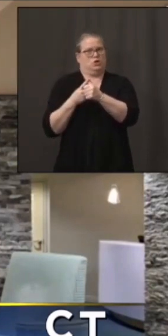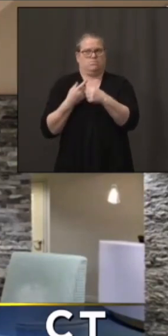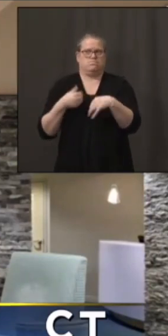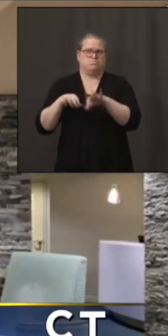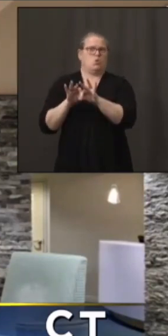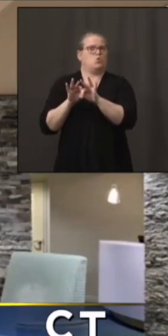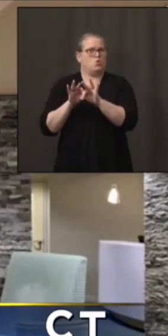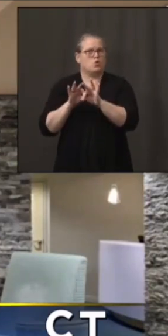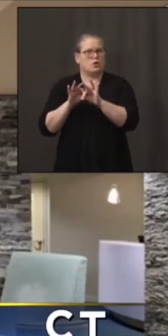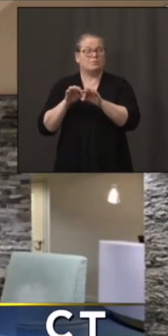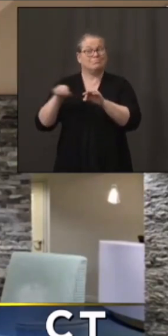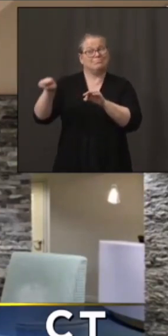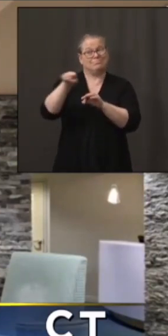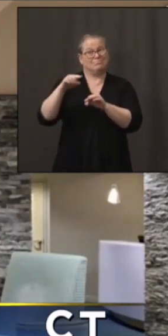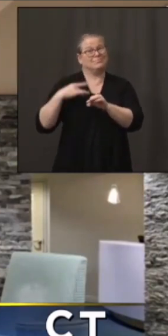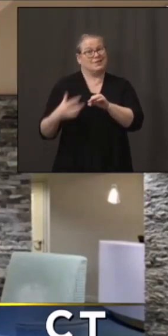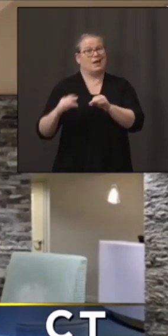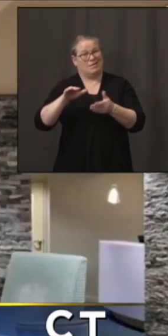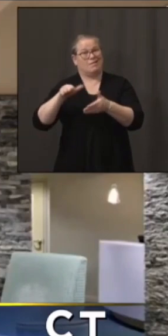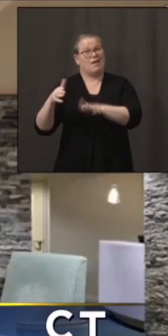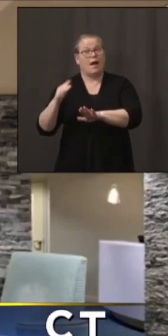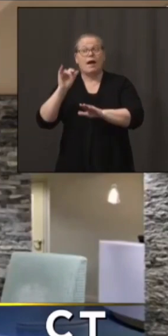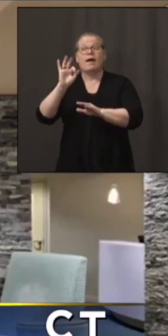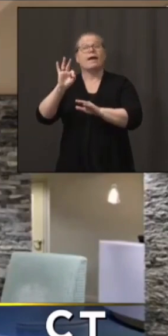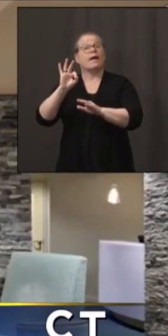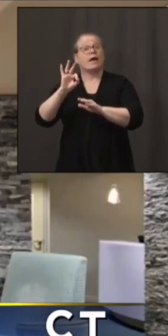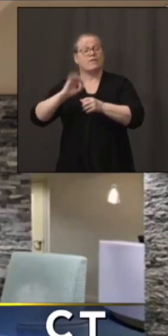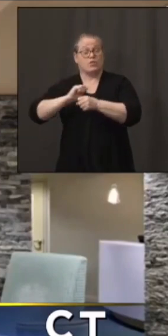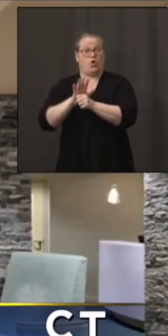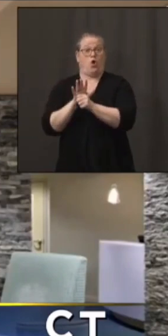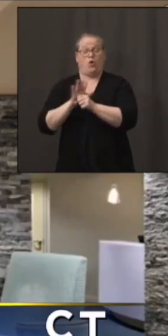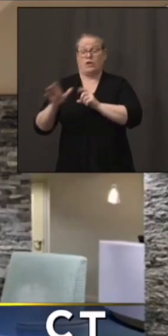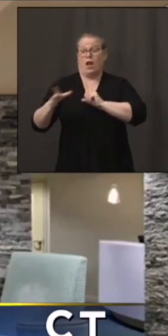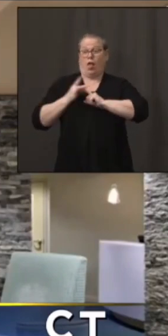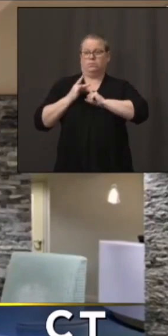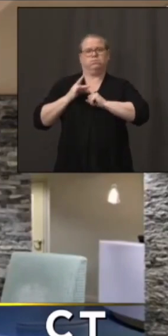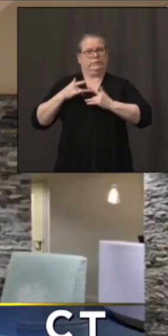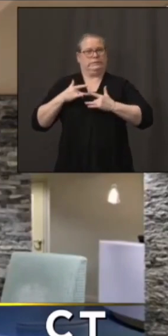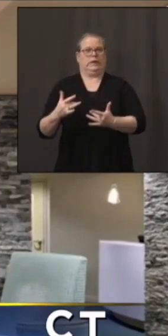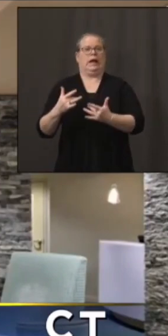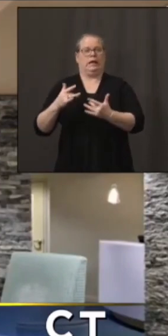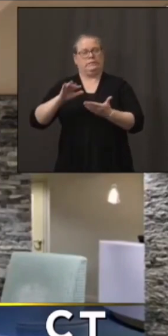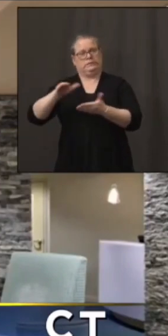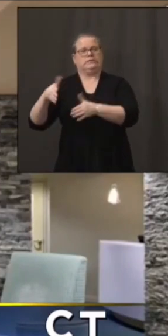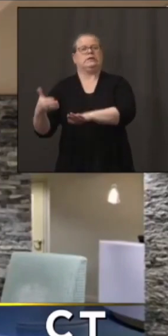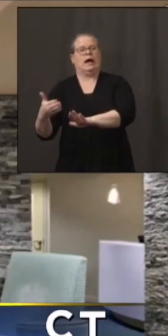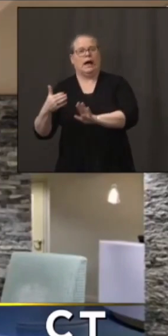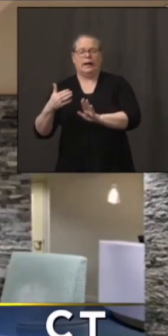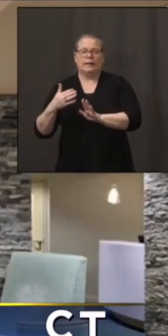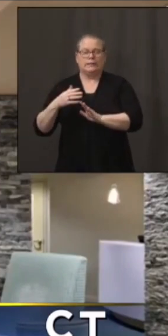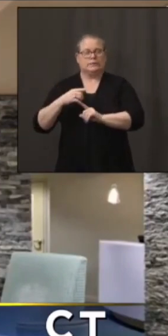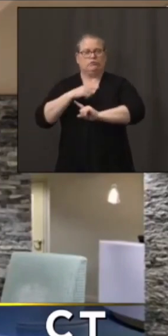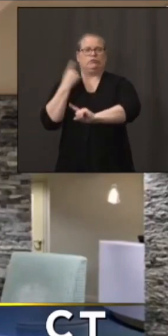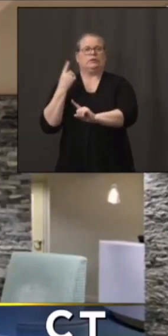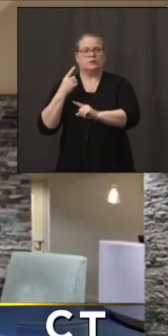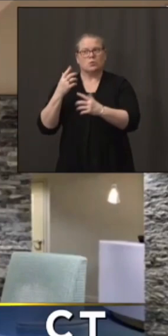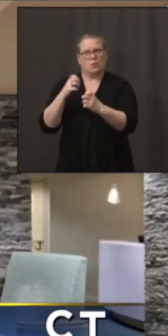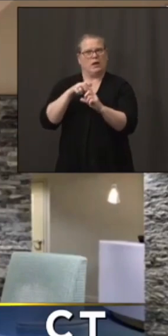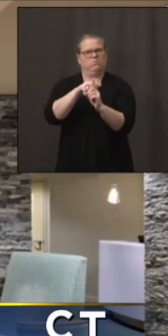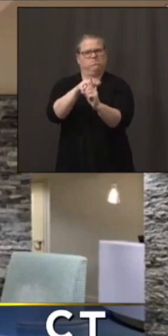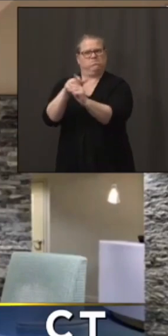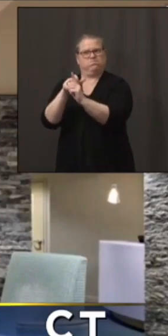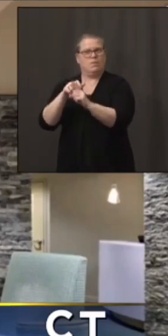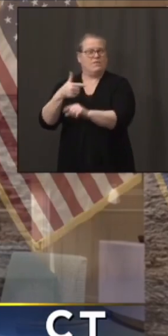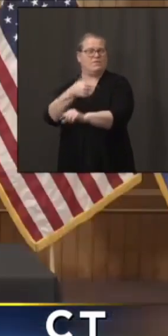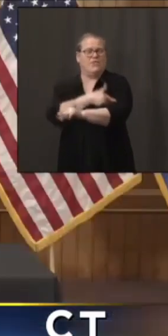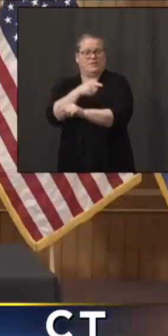that have the highest mortality if they contract COVID. So we want to get them vaccinated as soon as possible. Hey,